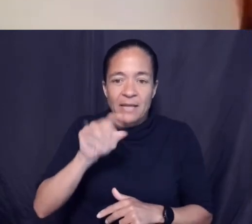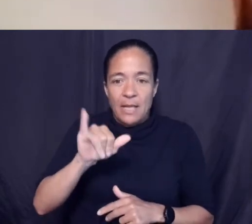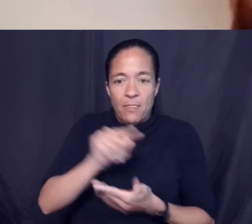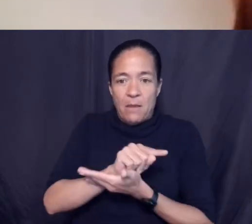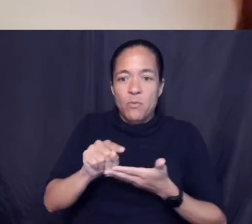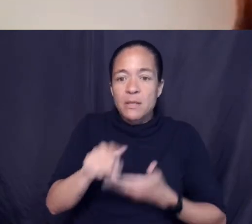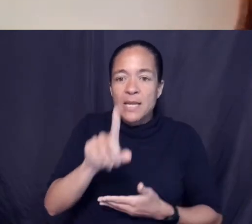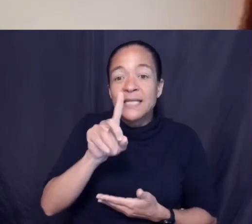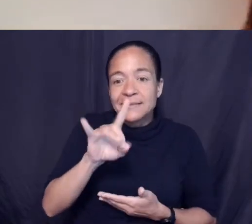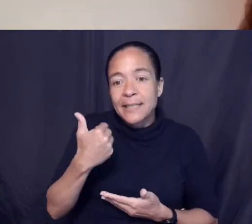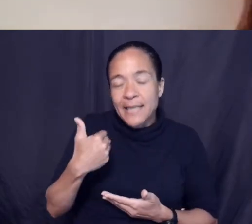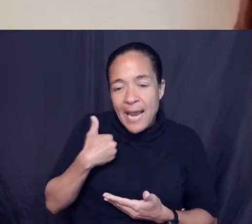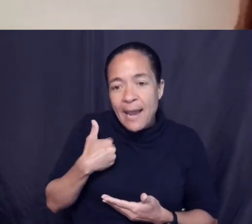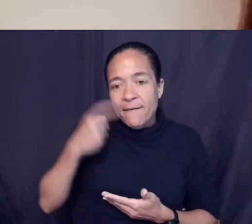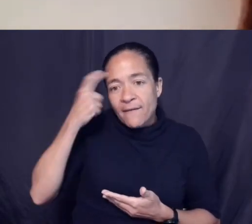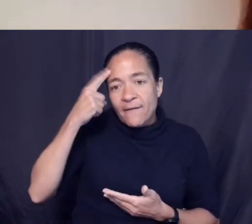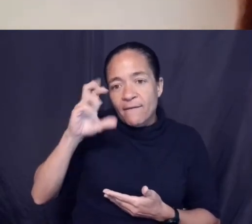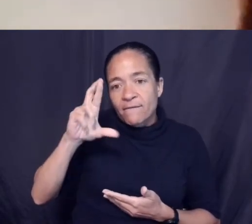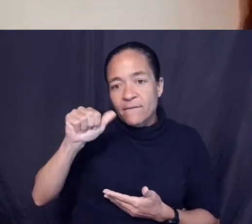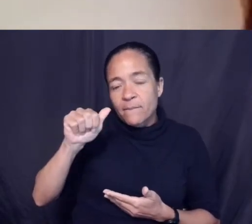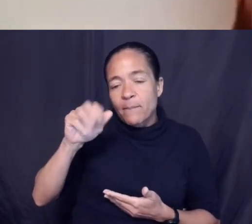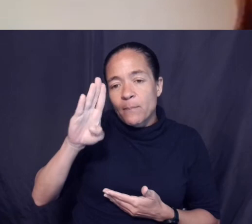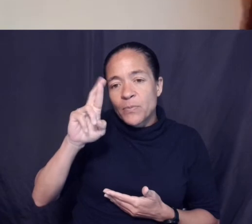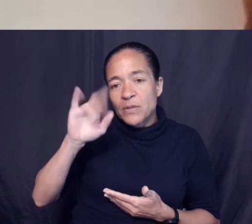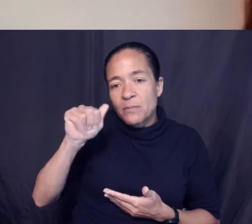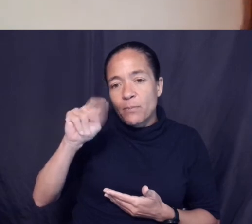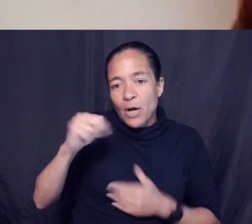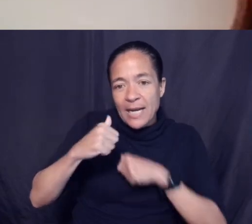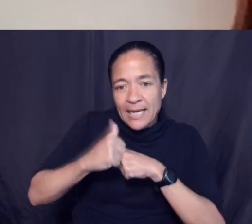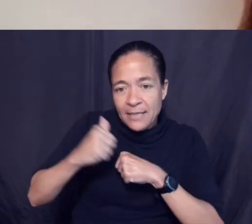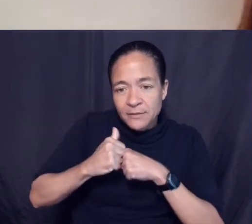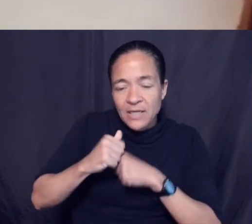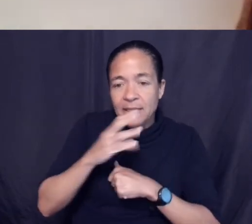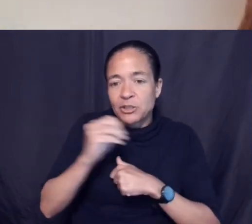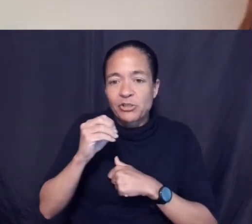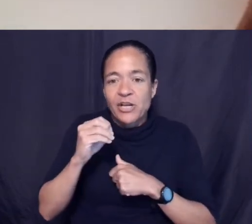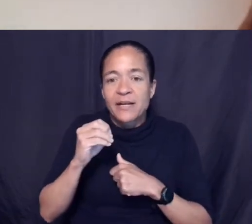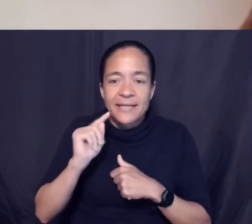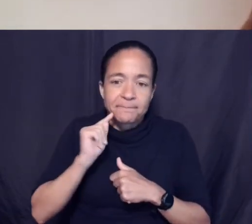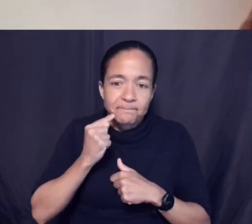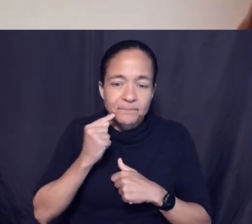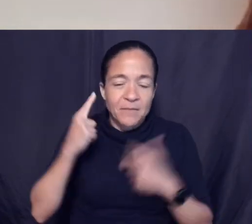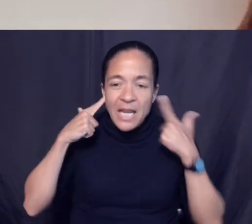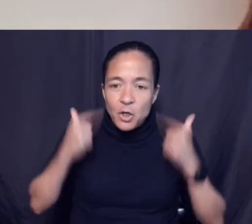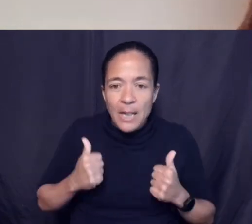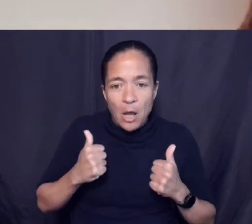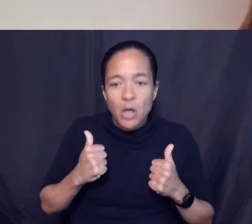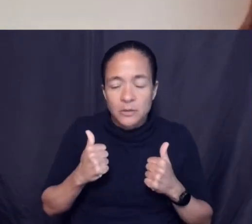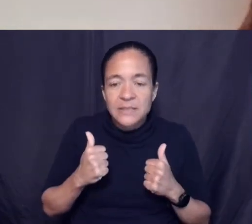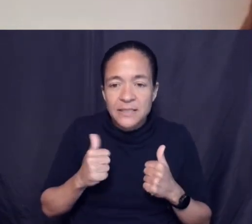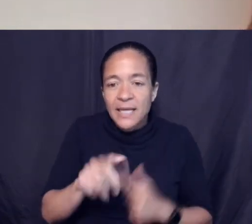week that he had brain calcifications, was pretty much had profound hearing loss on both sides,